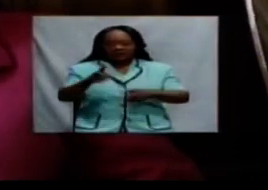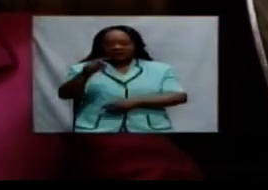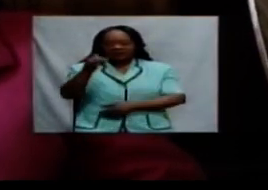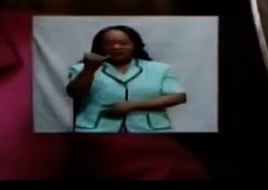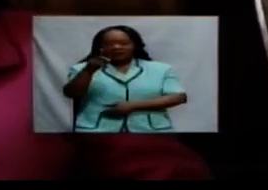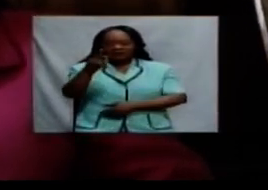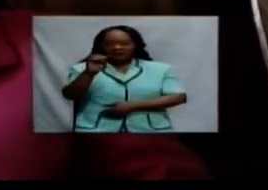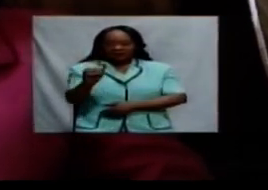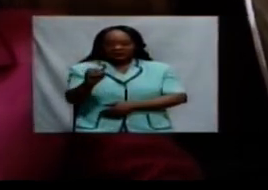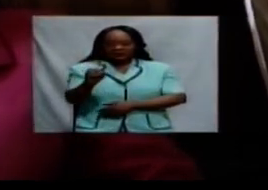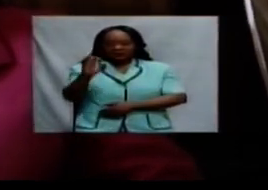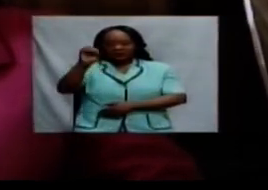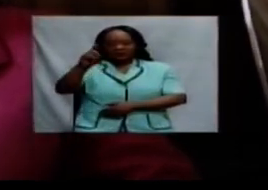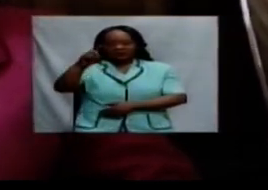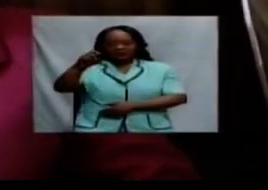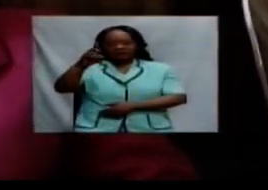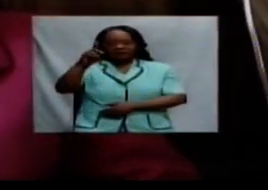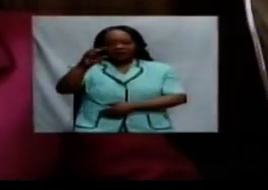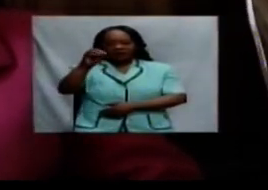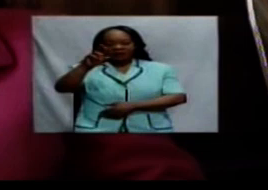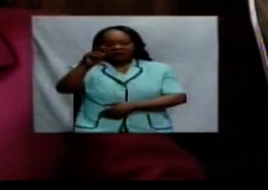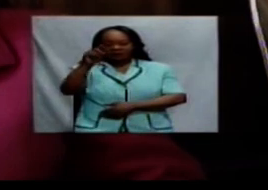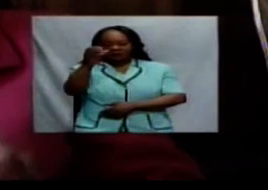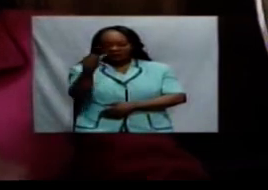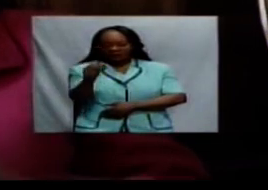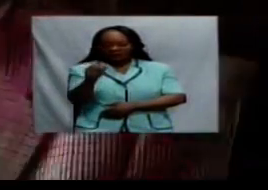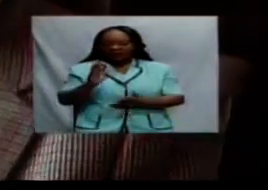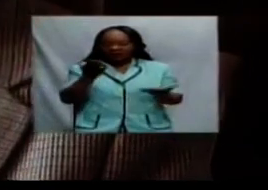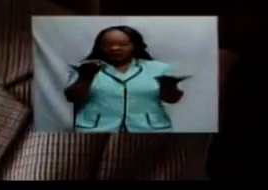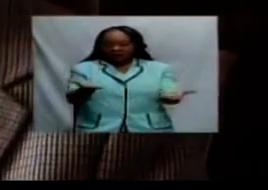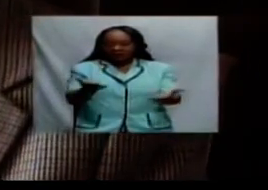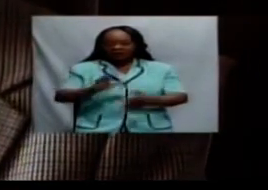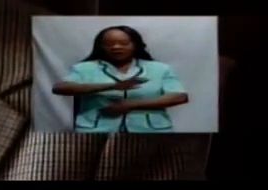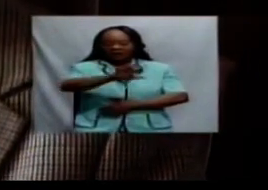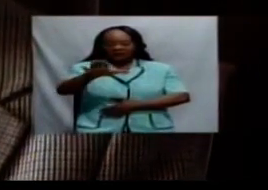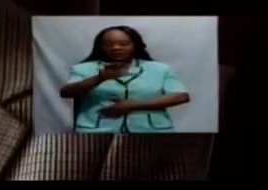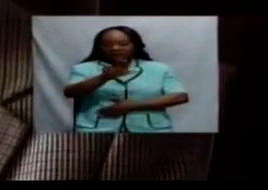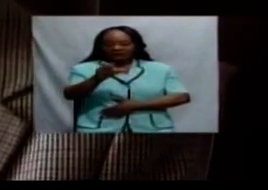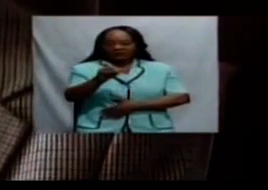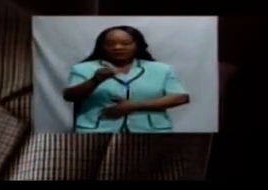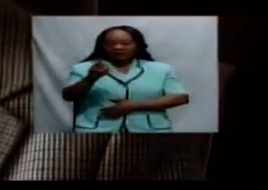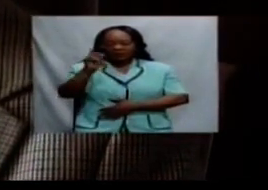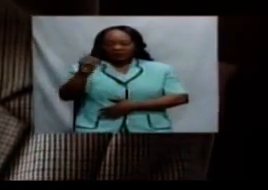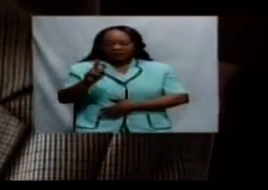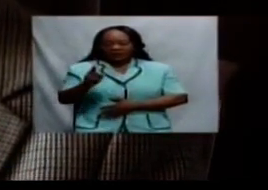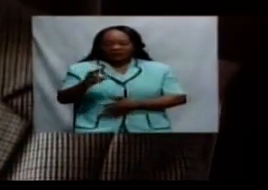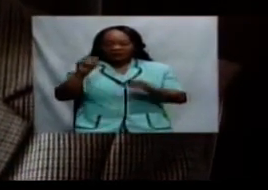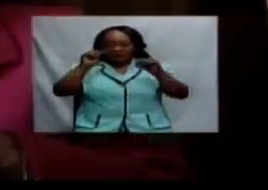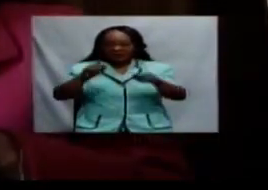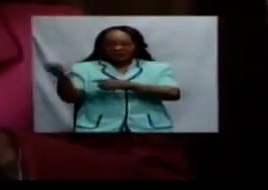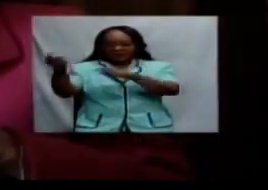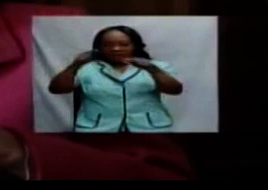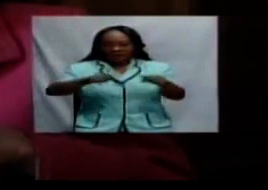as you know, with commerce trade industry, we also are in the region where there are a lot of events that come through